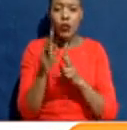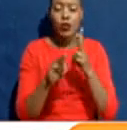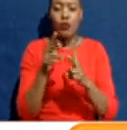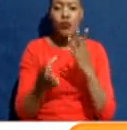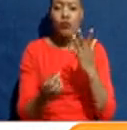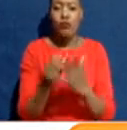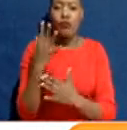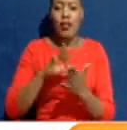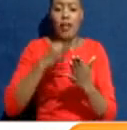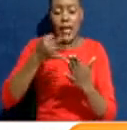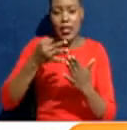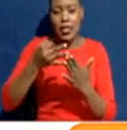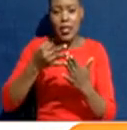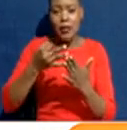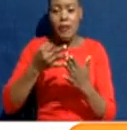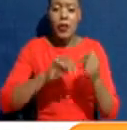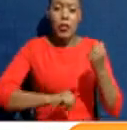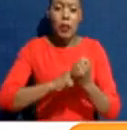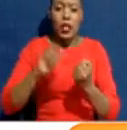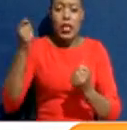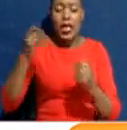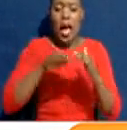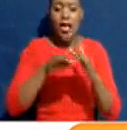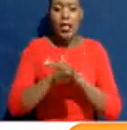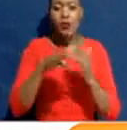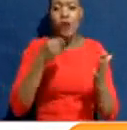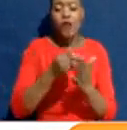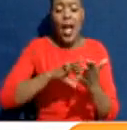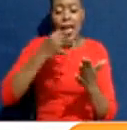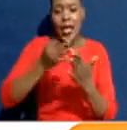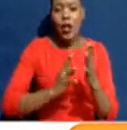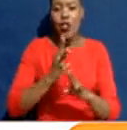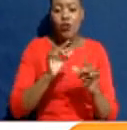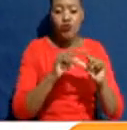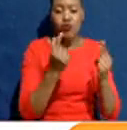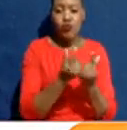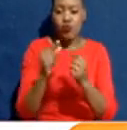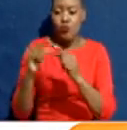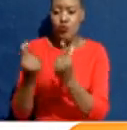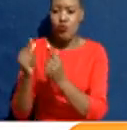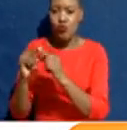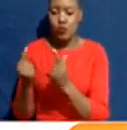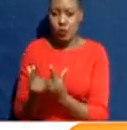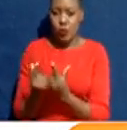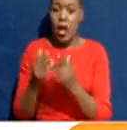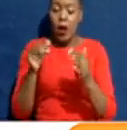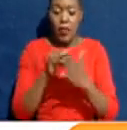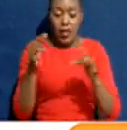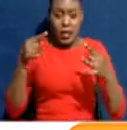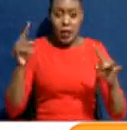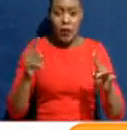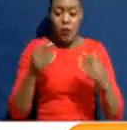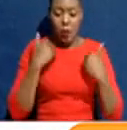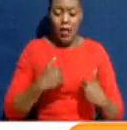Fund that is aimed at facilitating Kenyan access funding through groups. This follows the phenomenal success of the personal